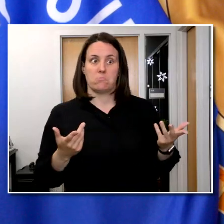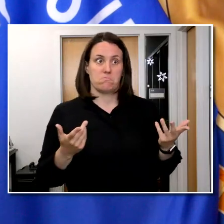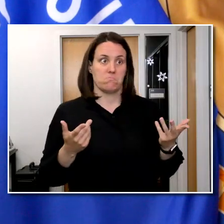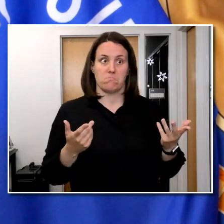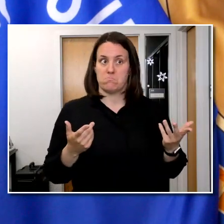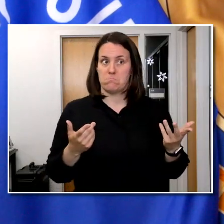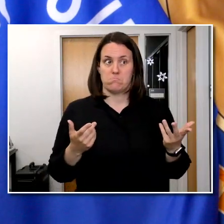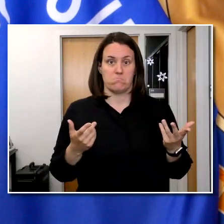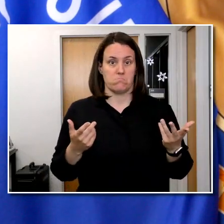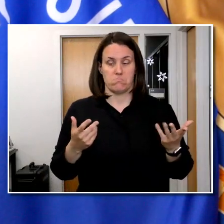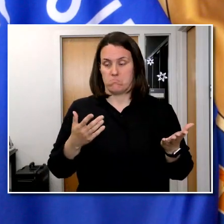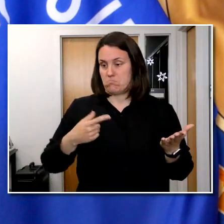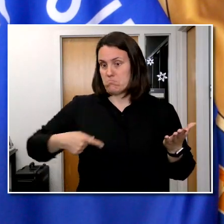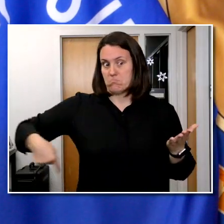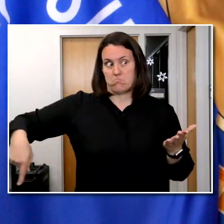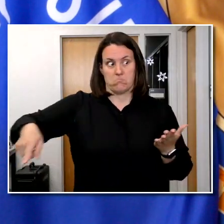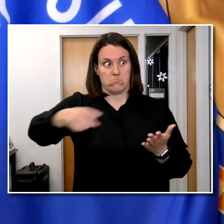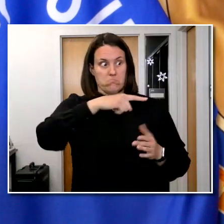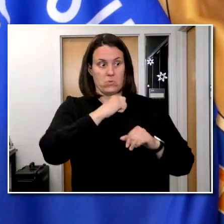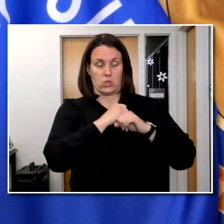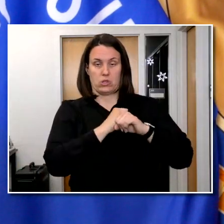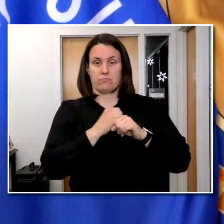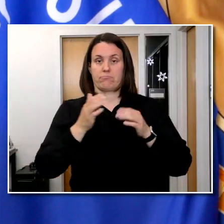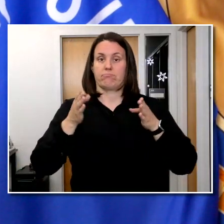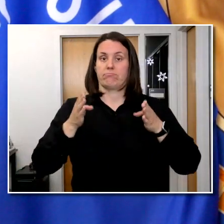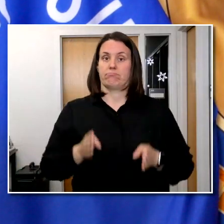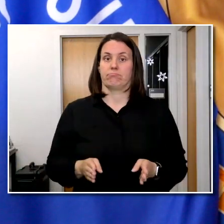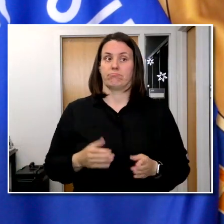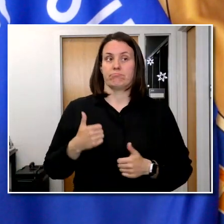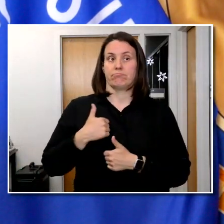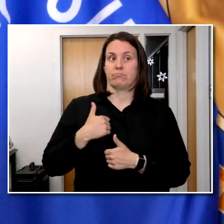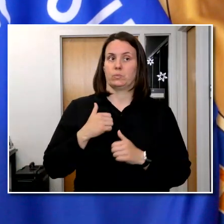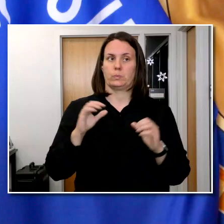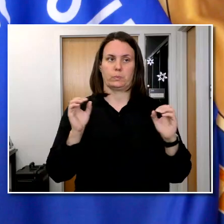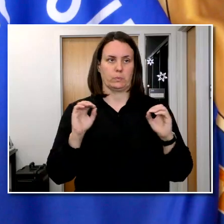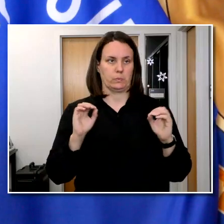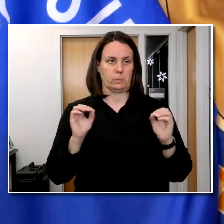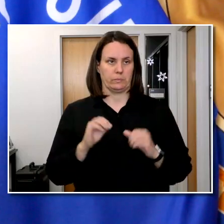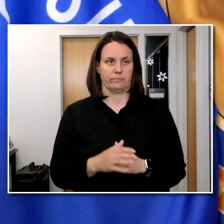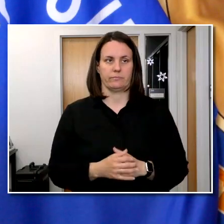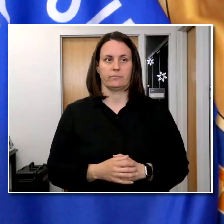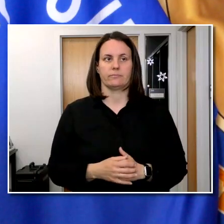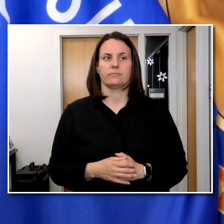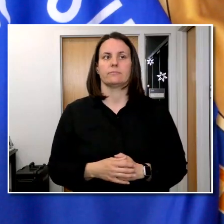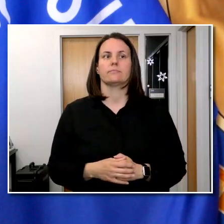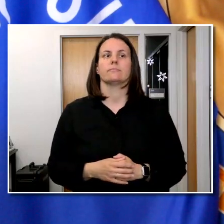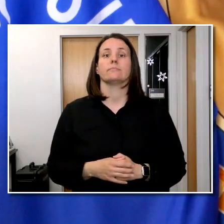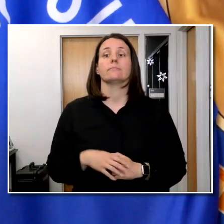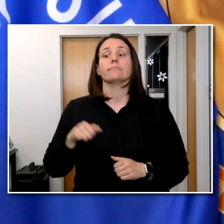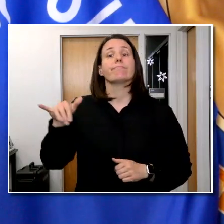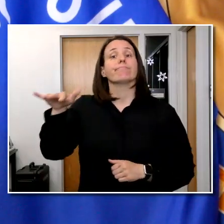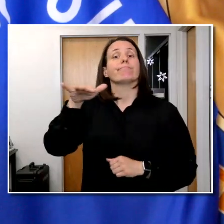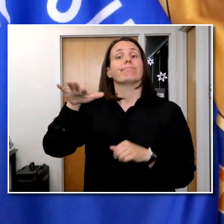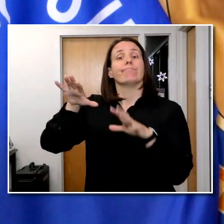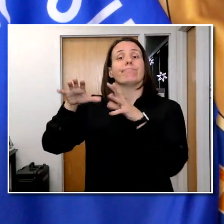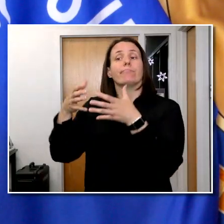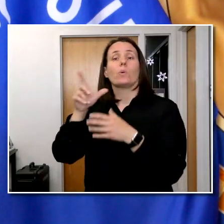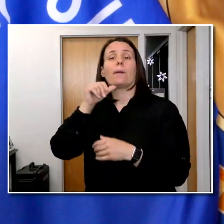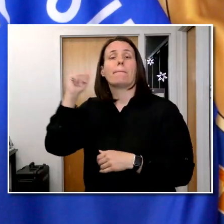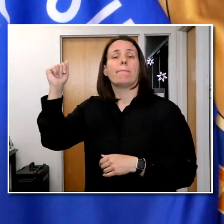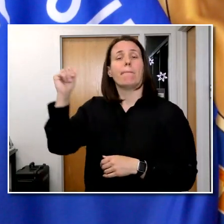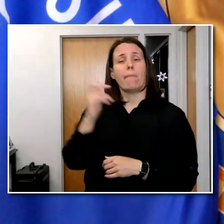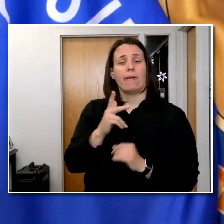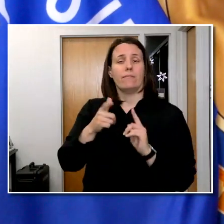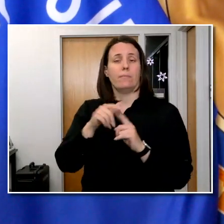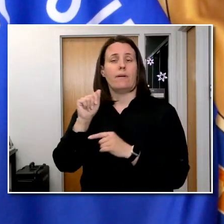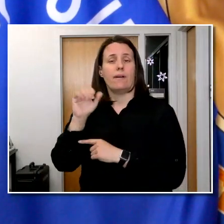the recently returned troops from Afghanistan, as of right now, they definitely could. Right now they're in a redeployment